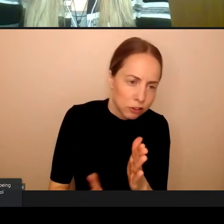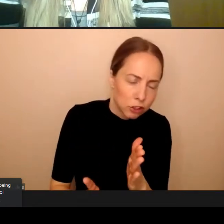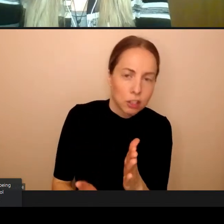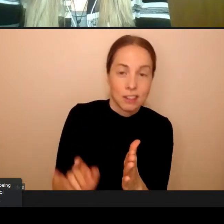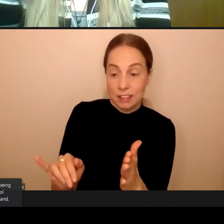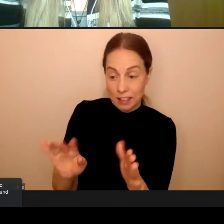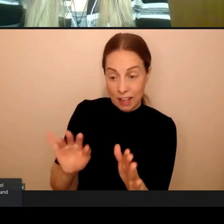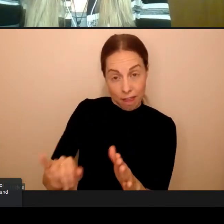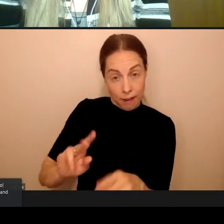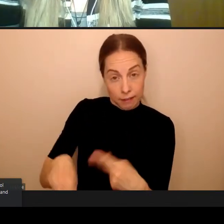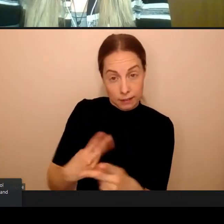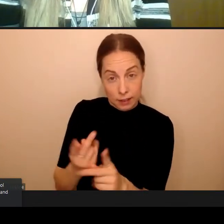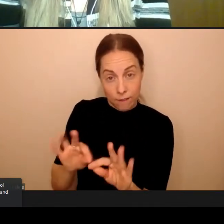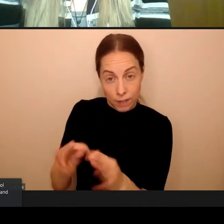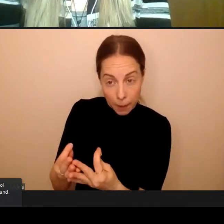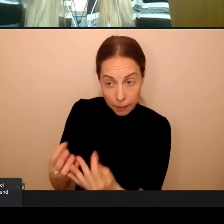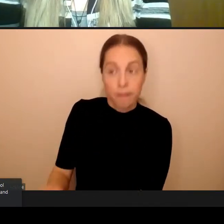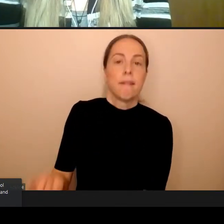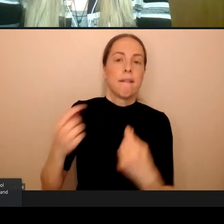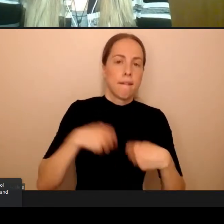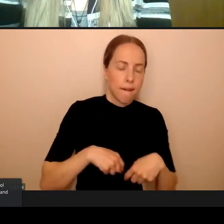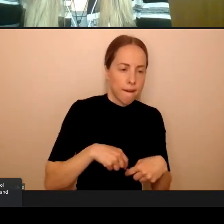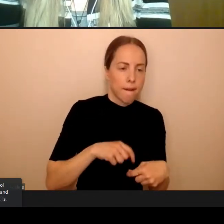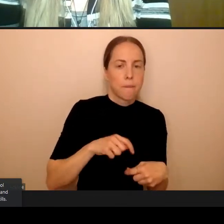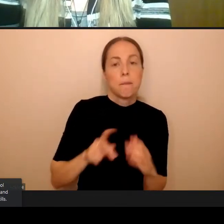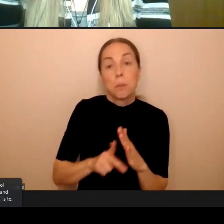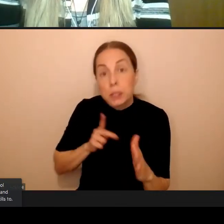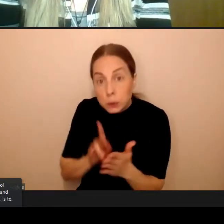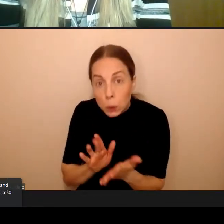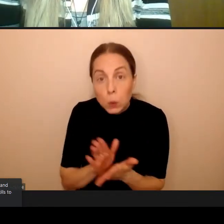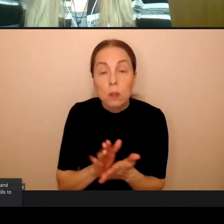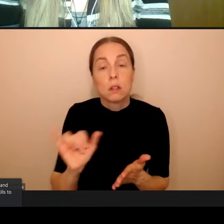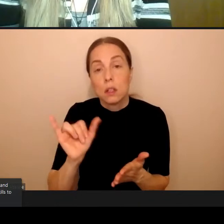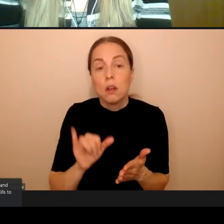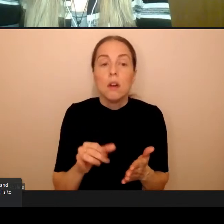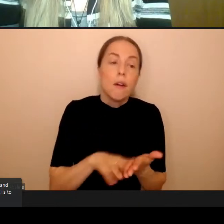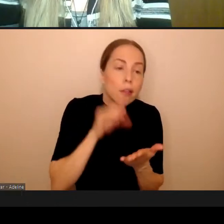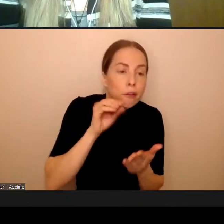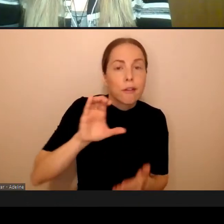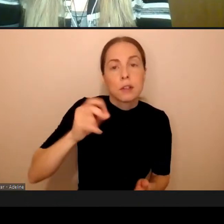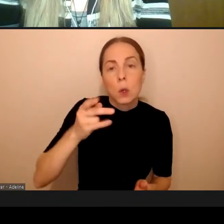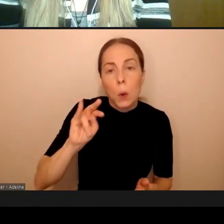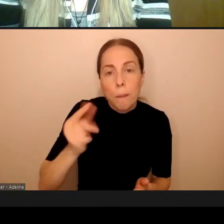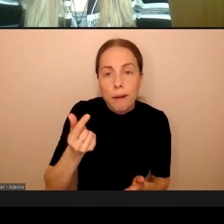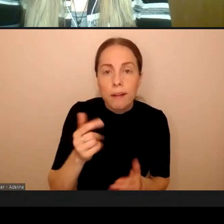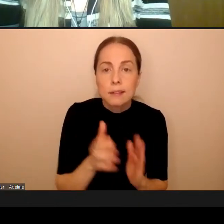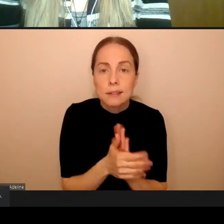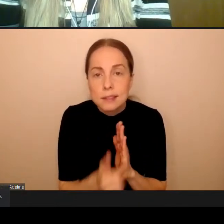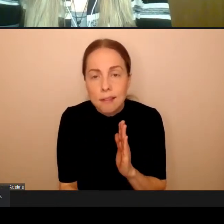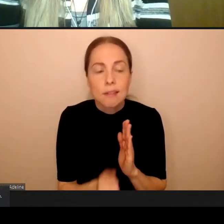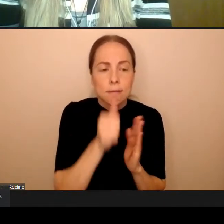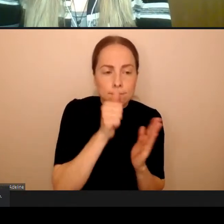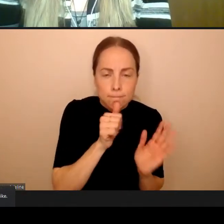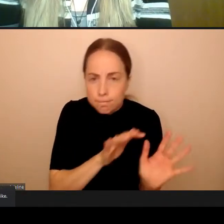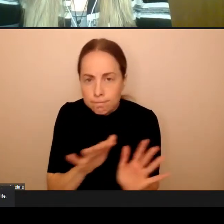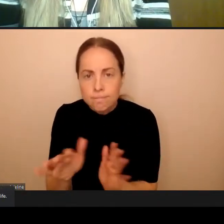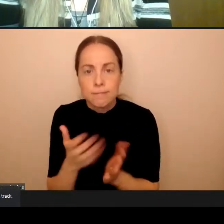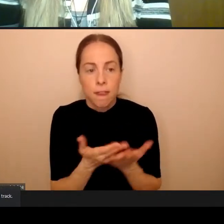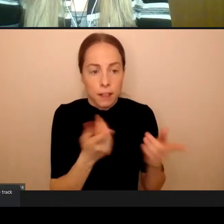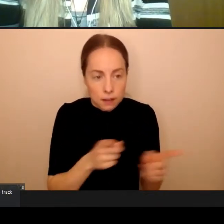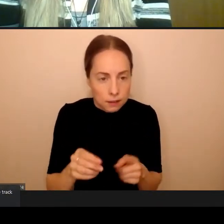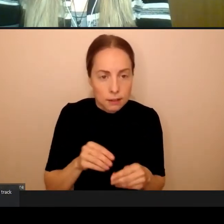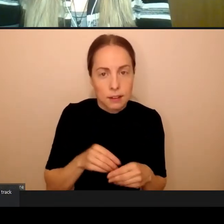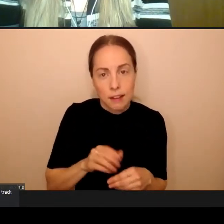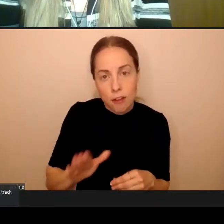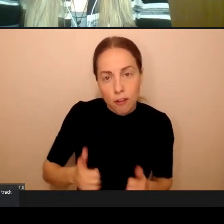us in preschool and learn coping skills and skills to deal with things that are going on within their life. And meanwhile, LifeTrack helps the